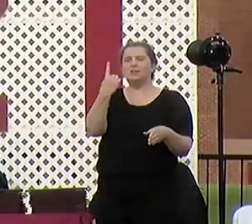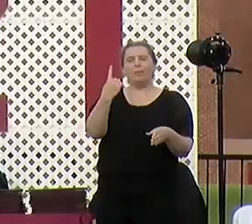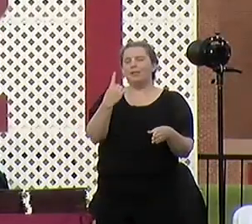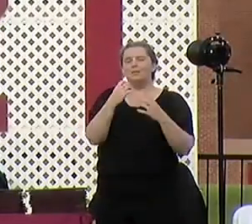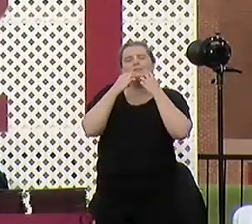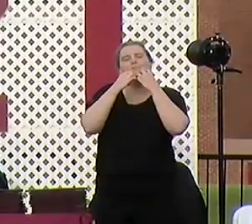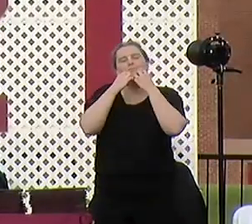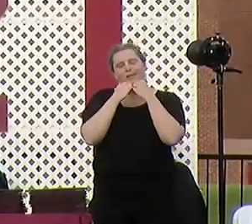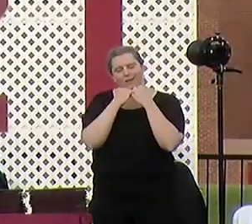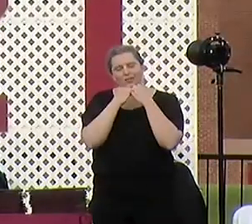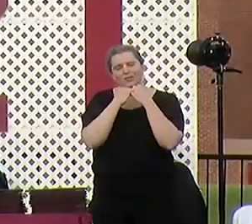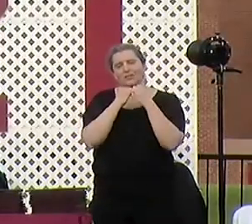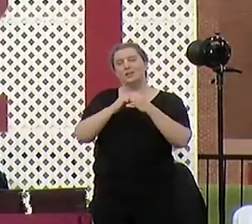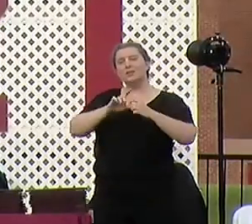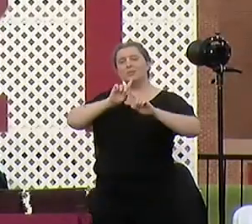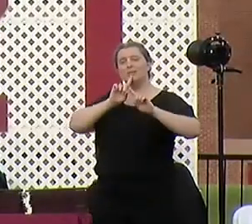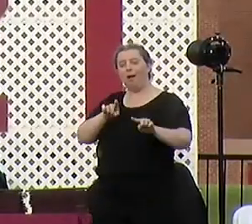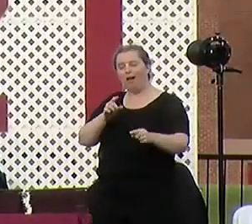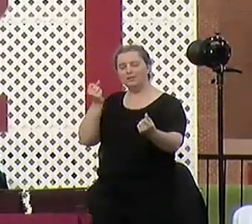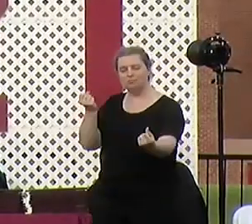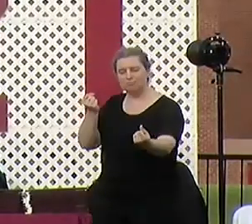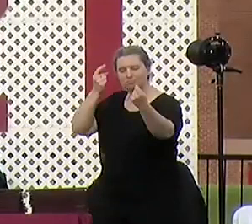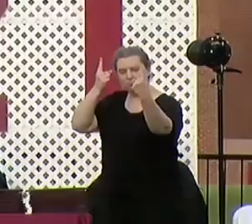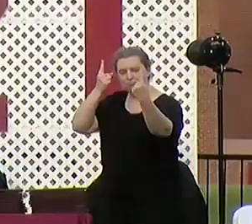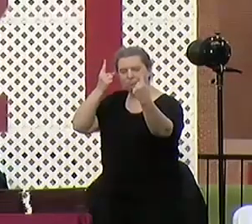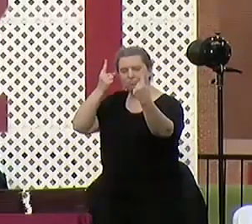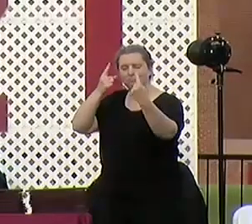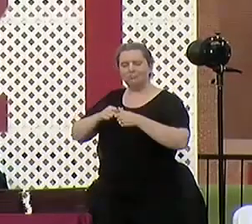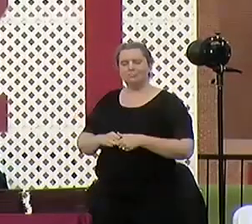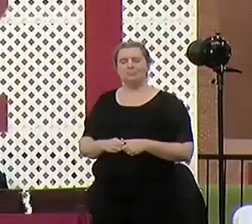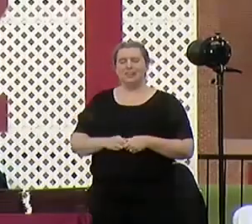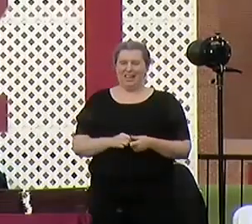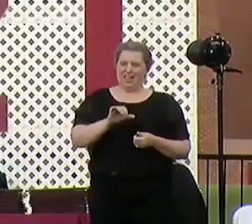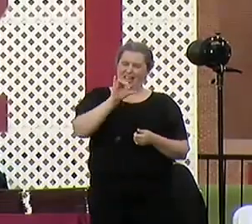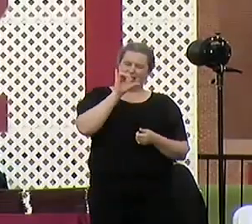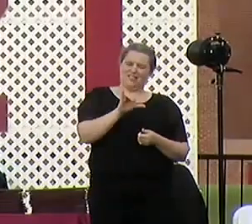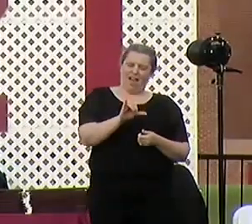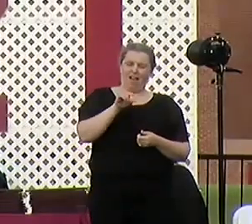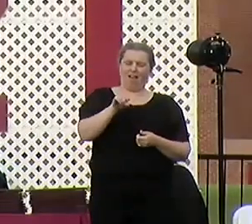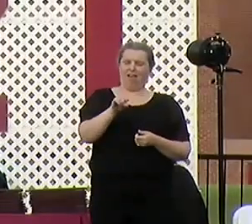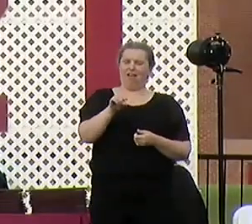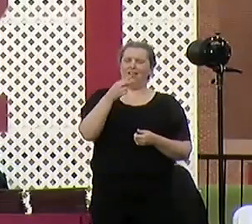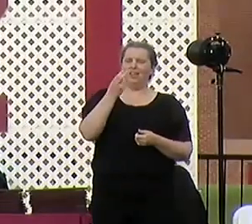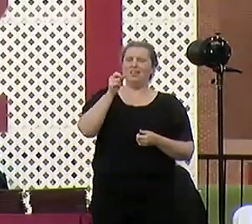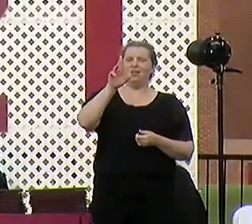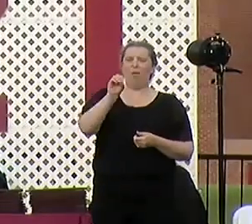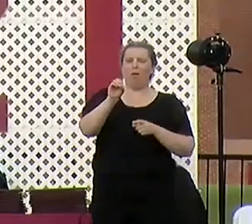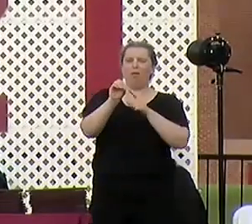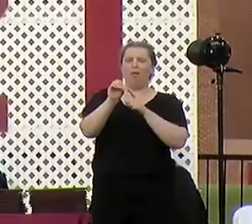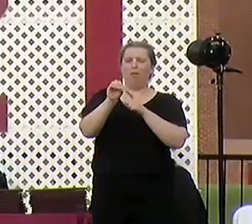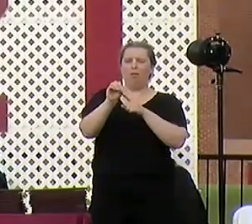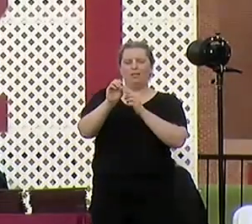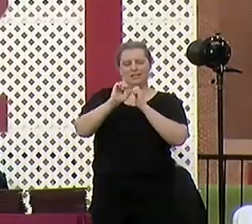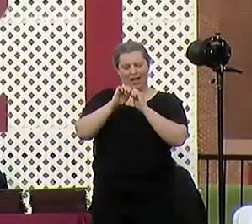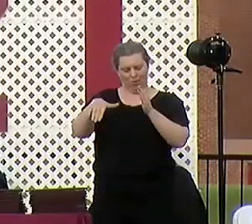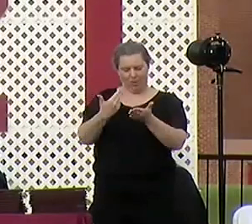cares enough and responds to a need of someone else. It's this smaller collective heroism that got us through